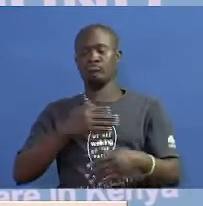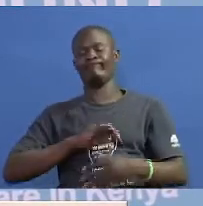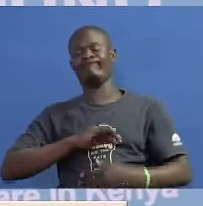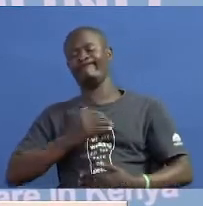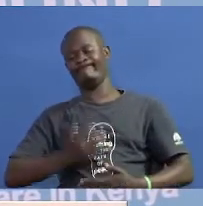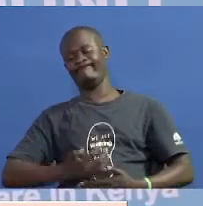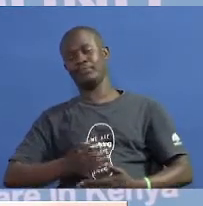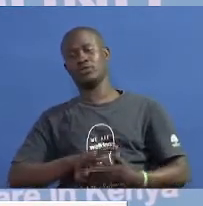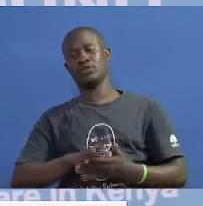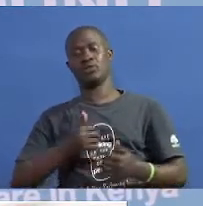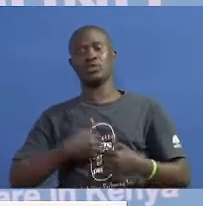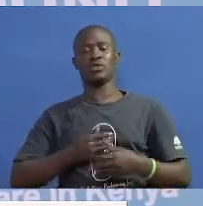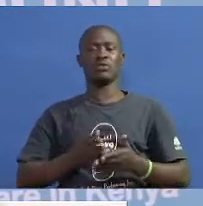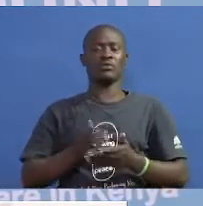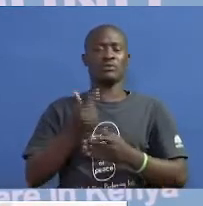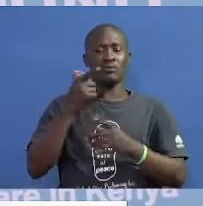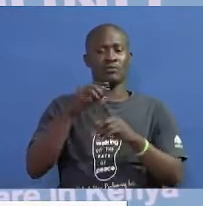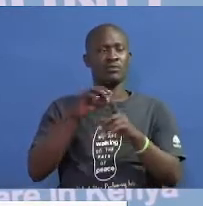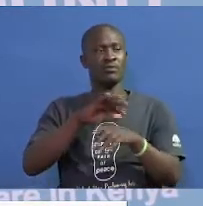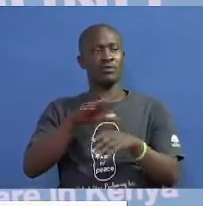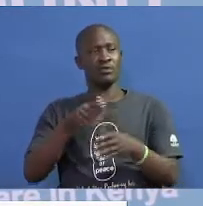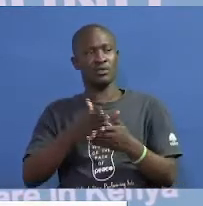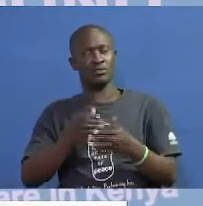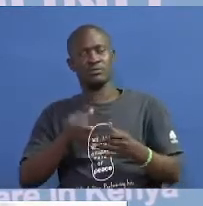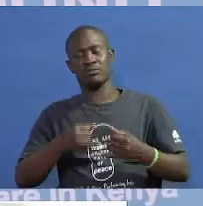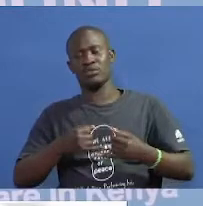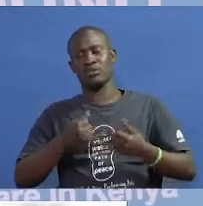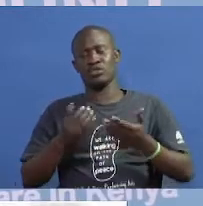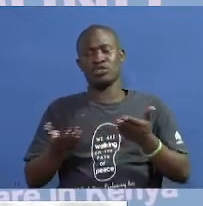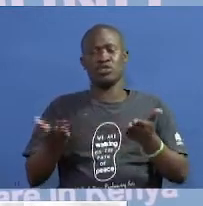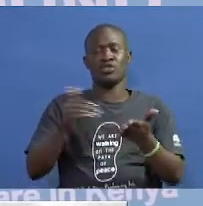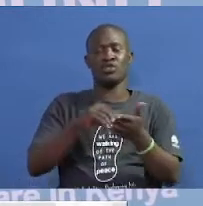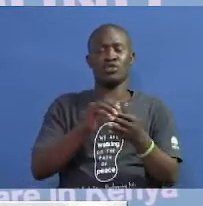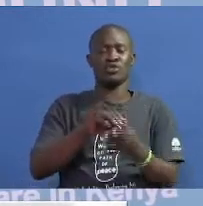That's it from us right here. Thank you very much for joining us. My name is Daphne Ori.